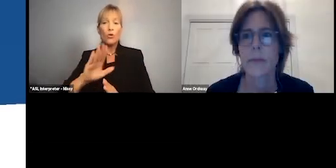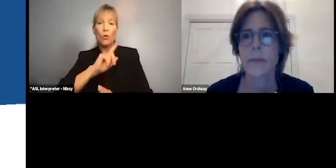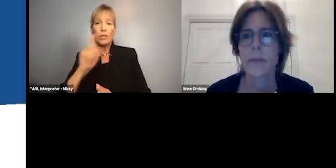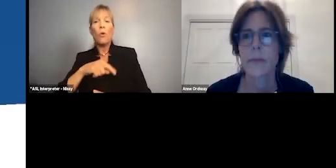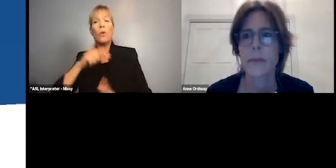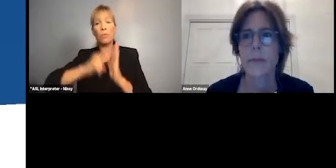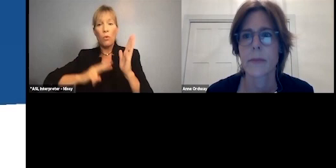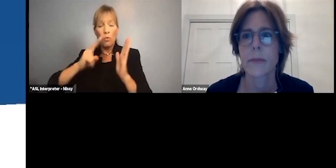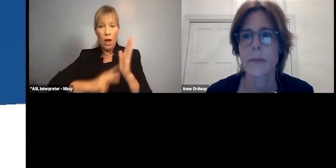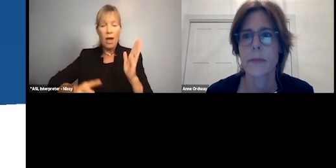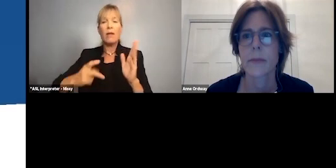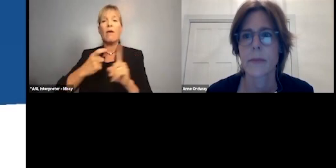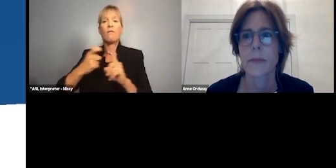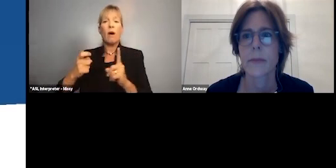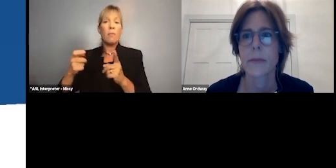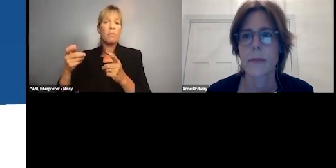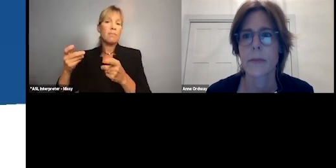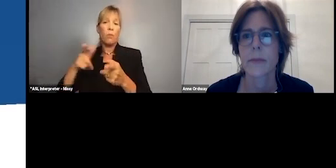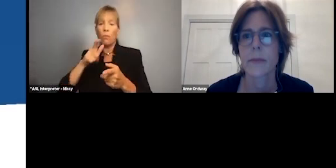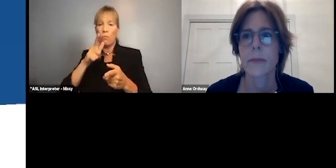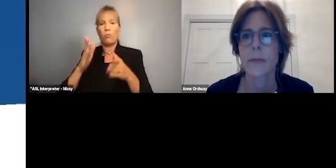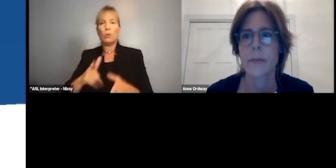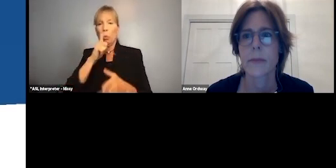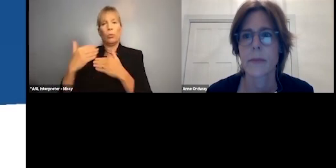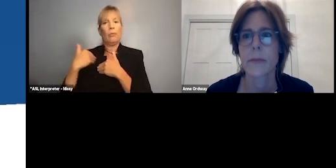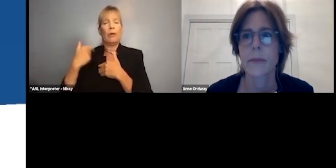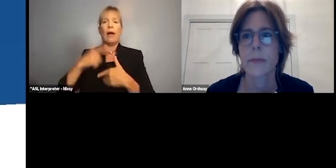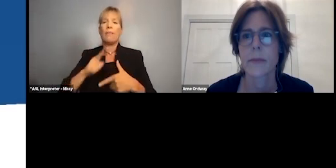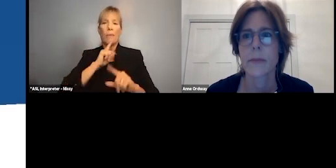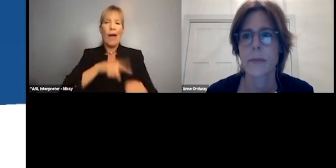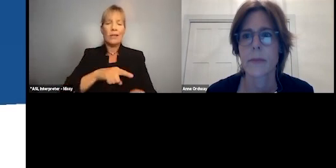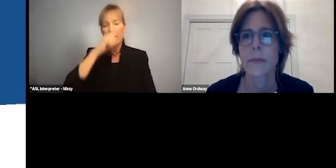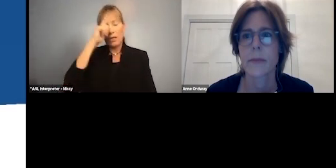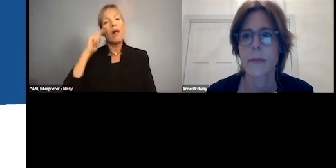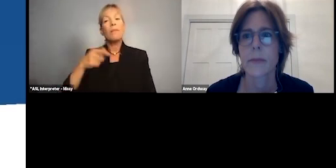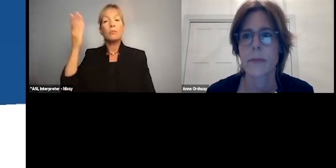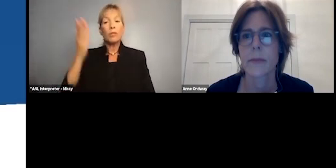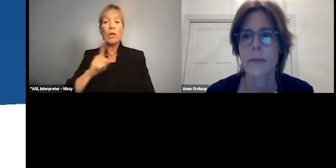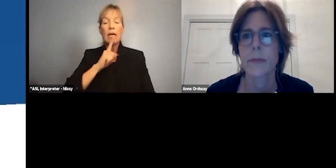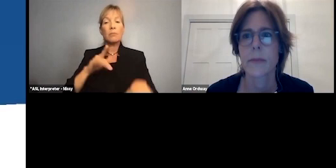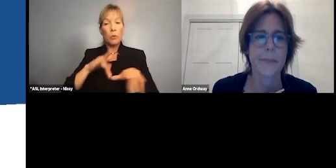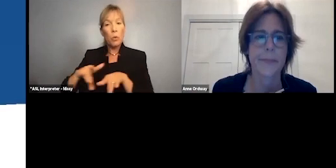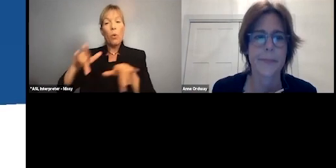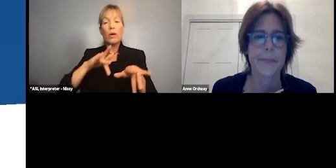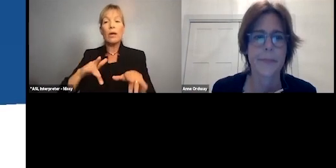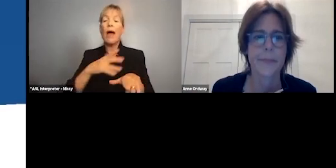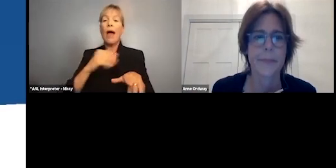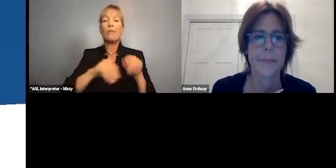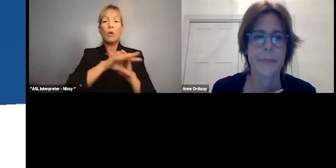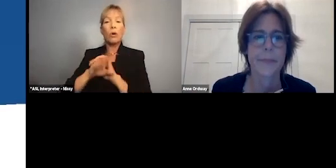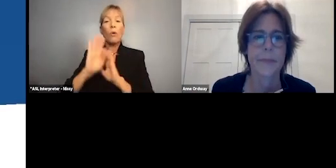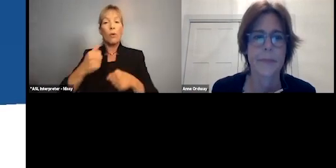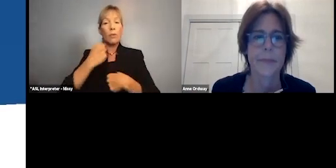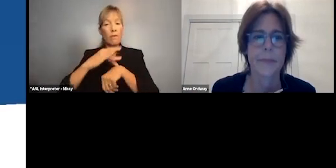read out loud by the session moderator for the presenter to answer. This presentation is being recorded, and the recording will be